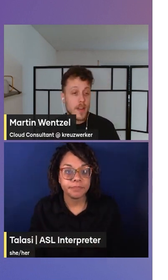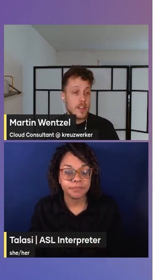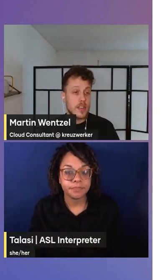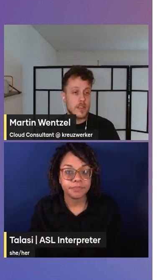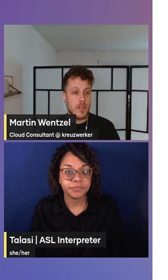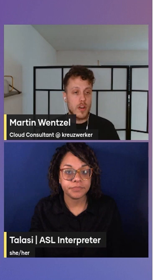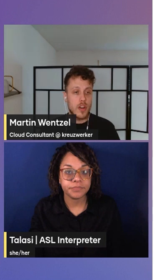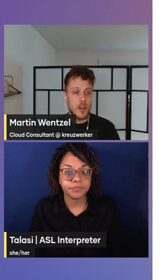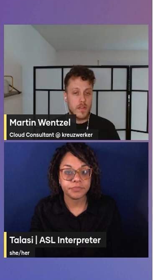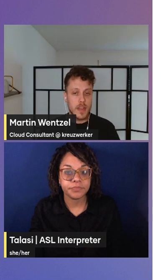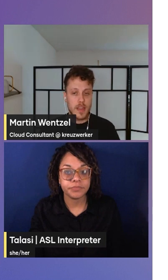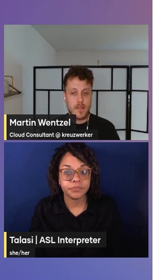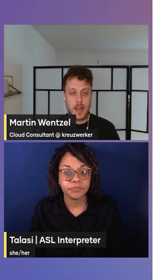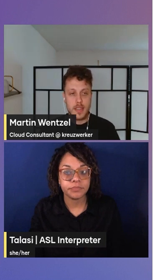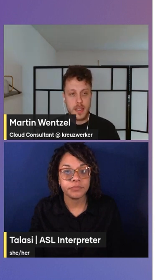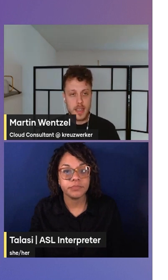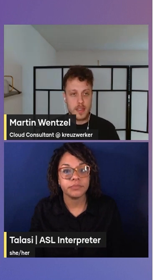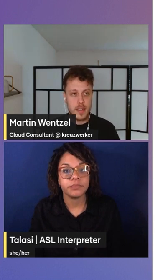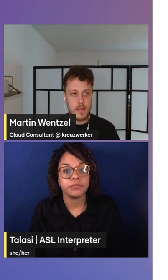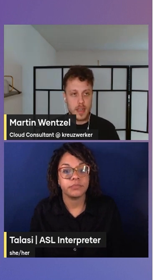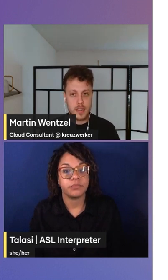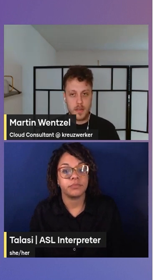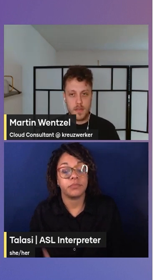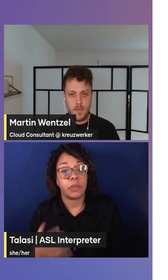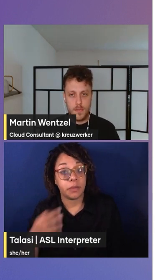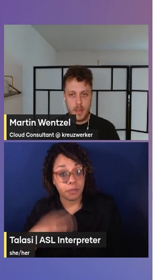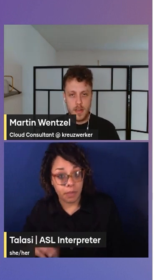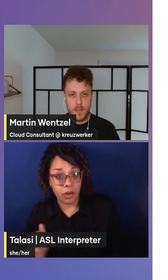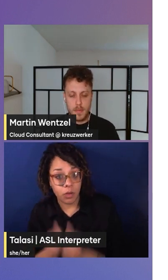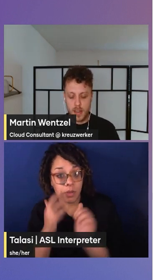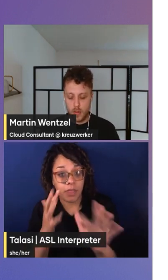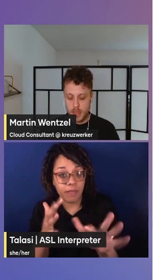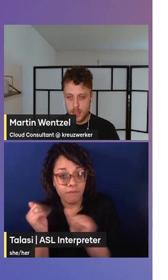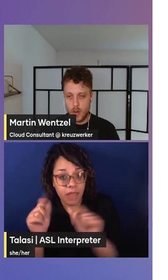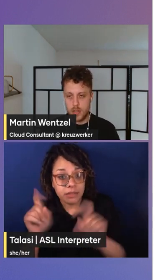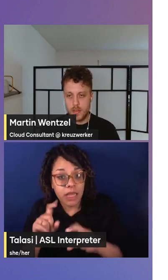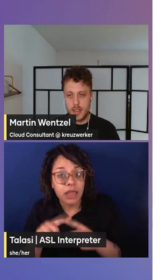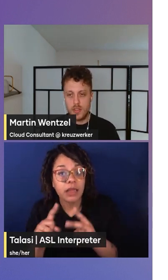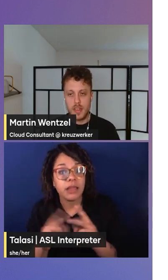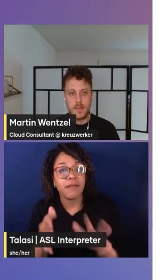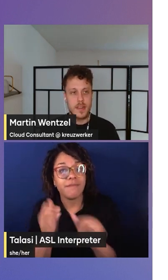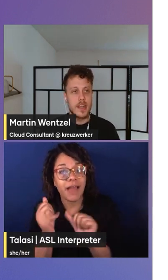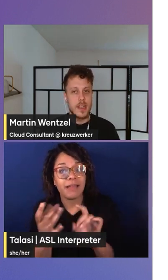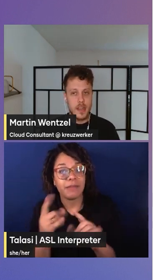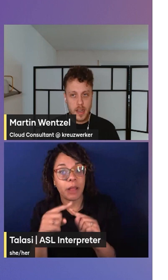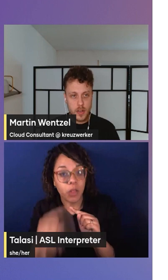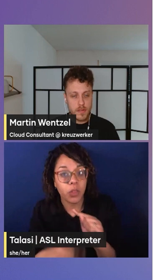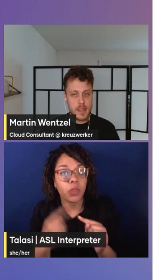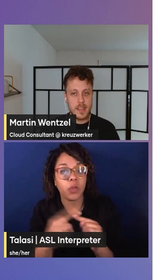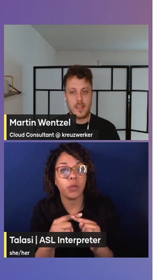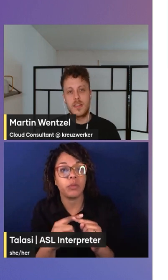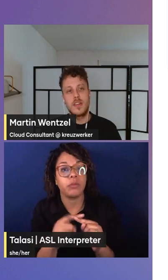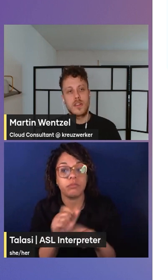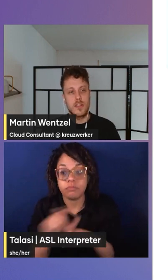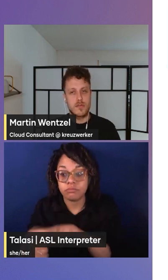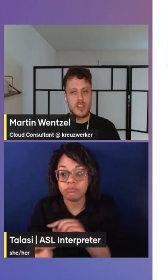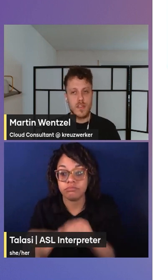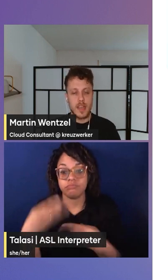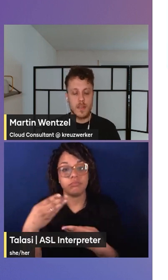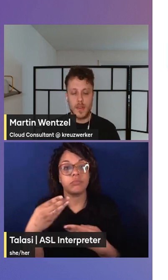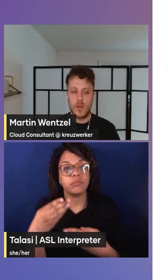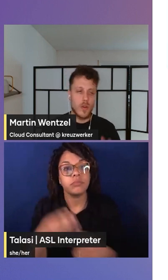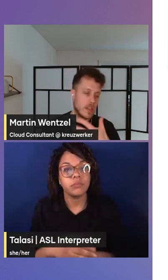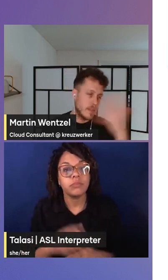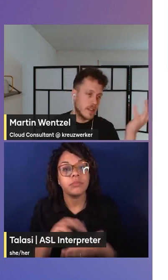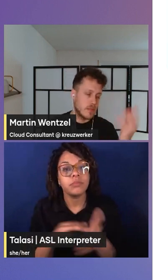And the advantage of having fast tests and fast feedback loops is also that you have a new friend called